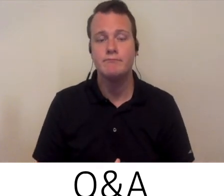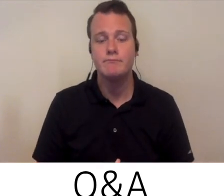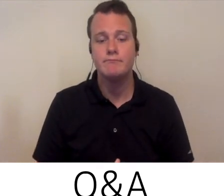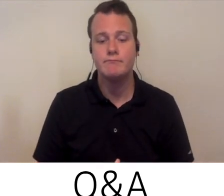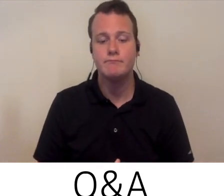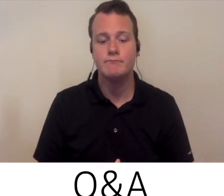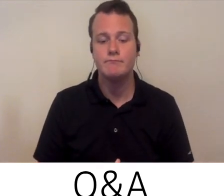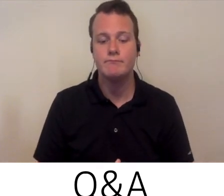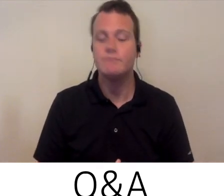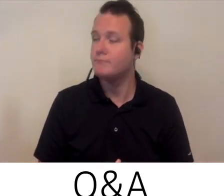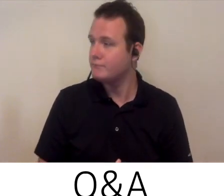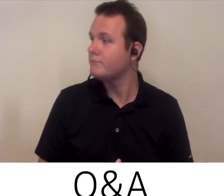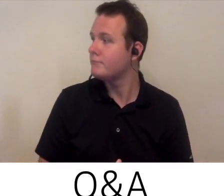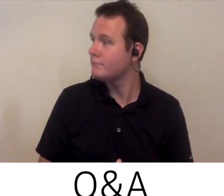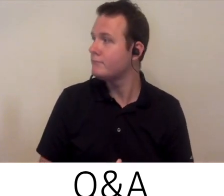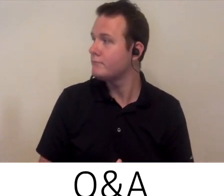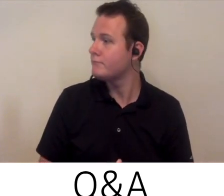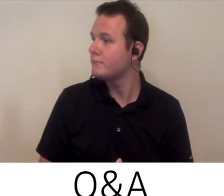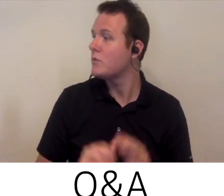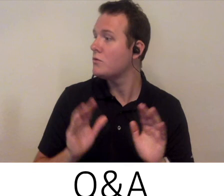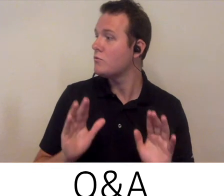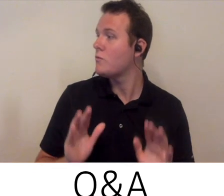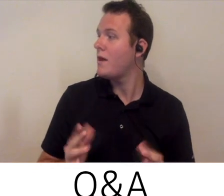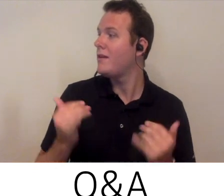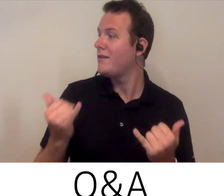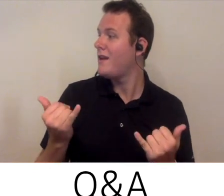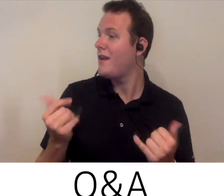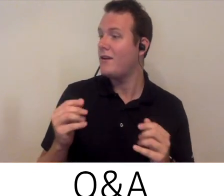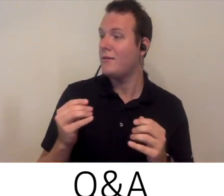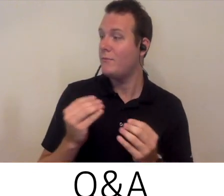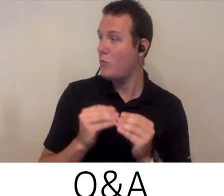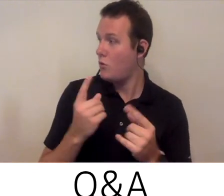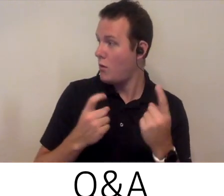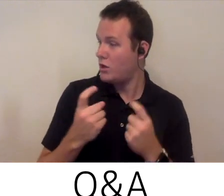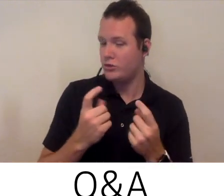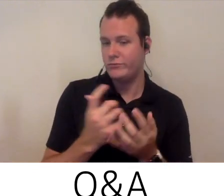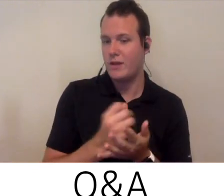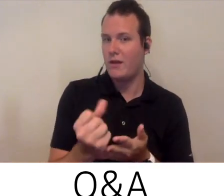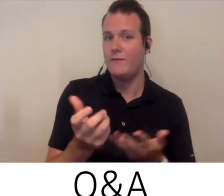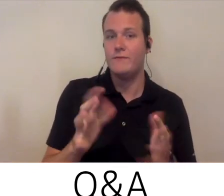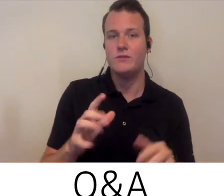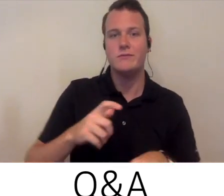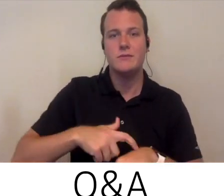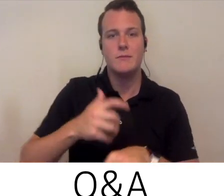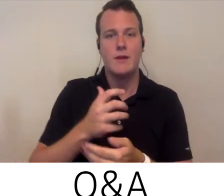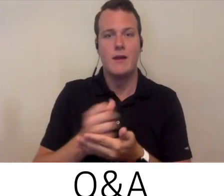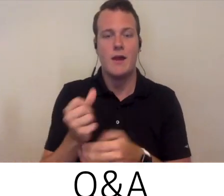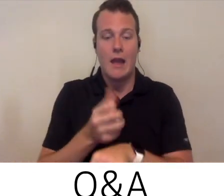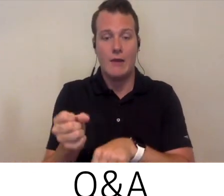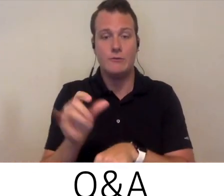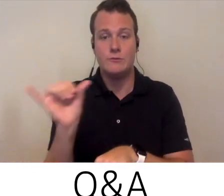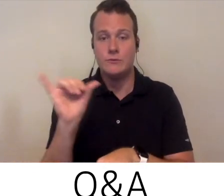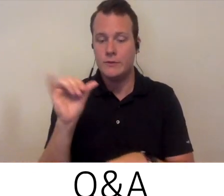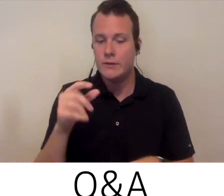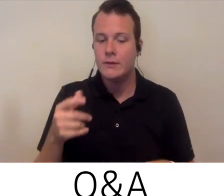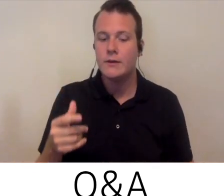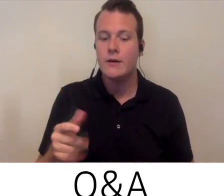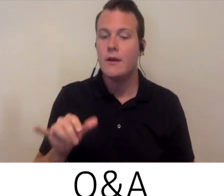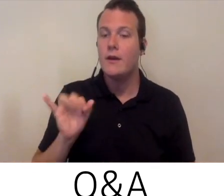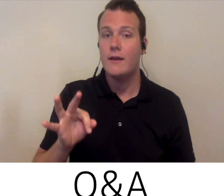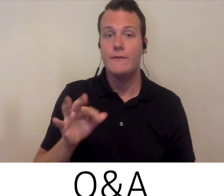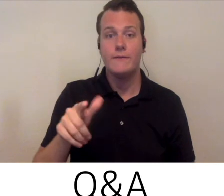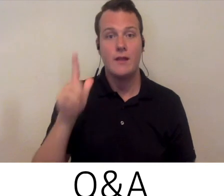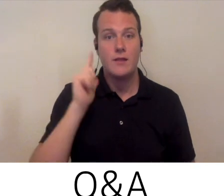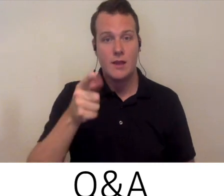Great, and it looks like there aren't any more questions, and it looks like we are out of time for today's session. If you have any additional